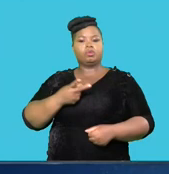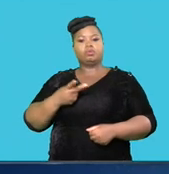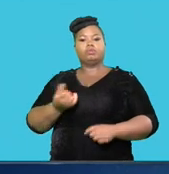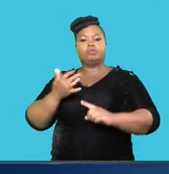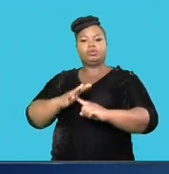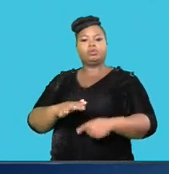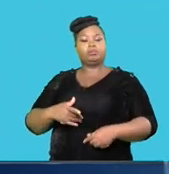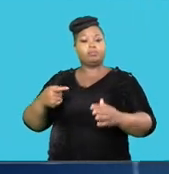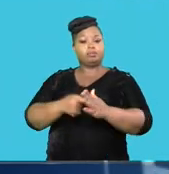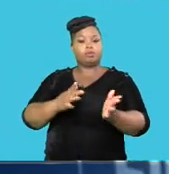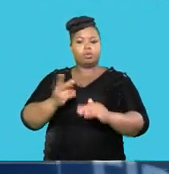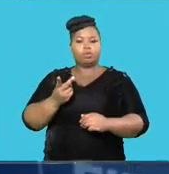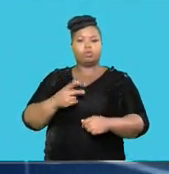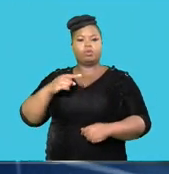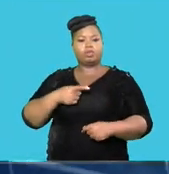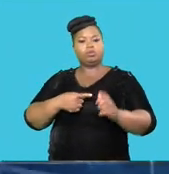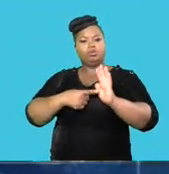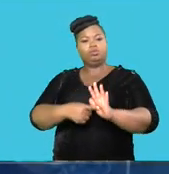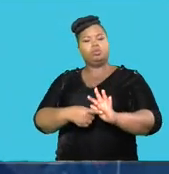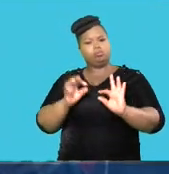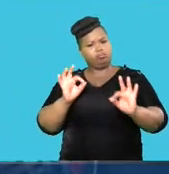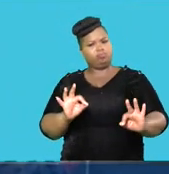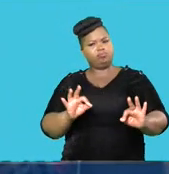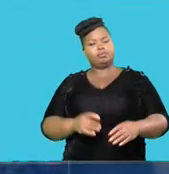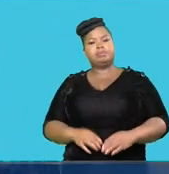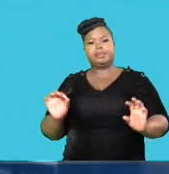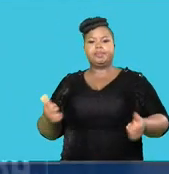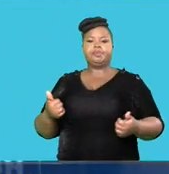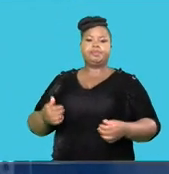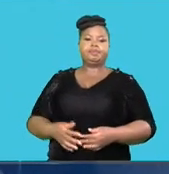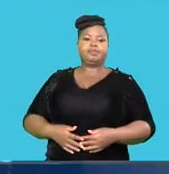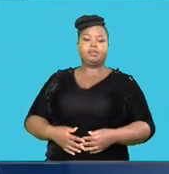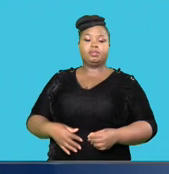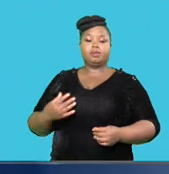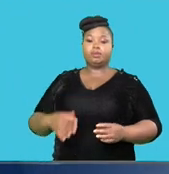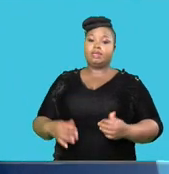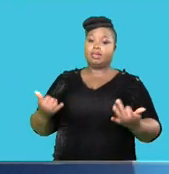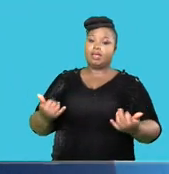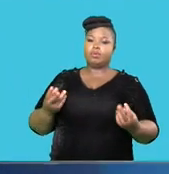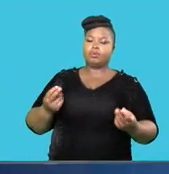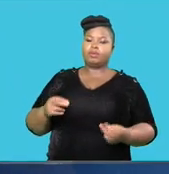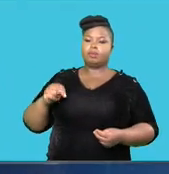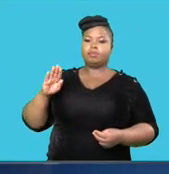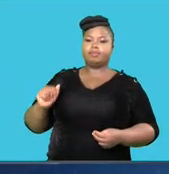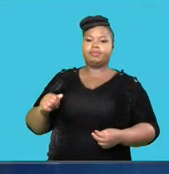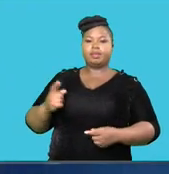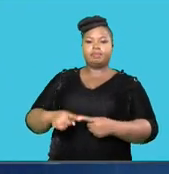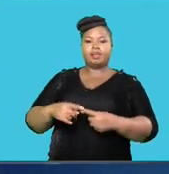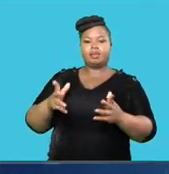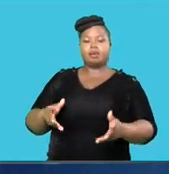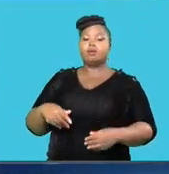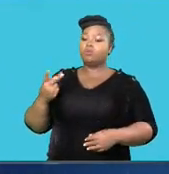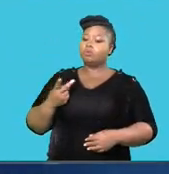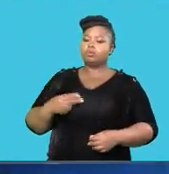by the purchase, which further demonstrated their dedication to excellence. The addition of the seasoned NBA player will